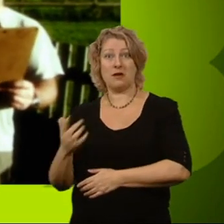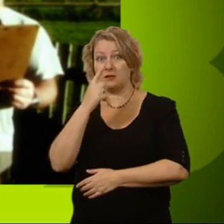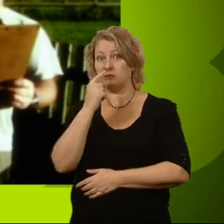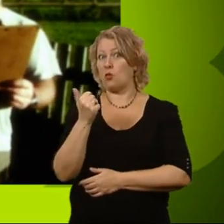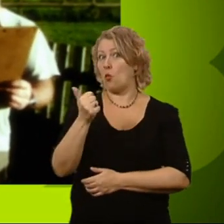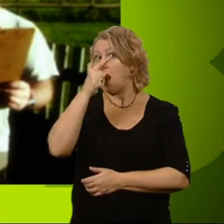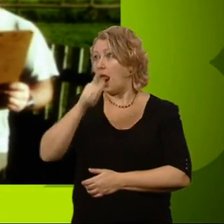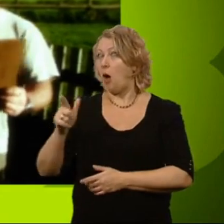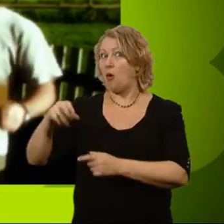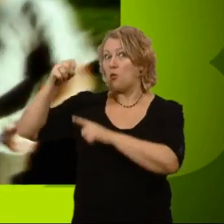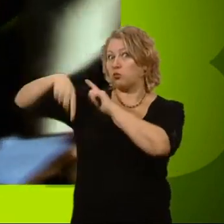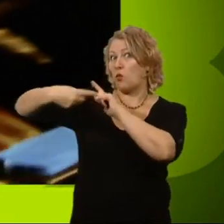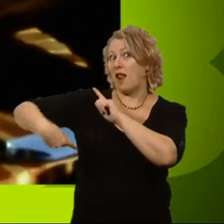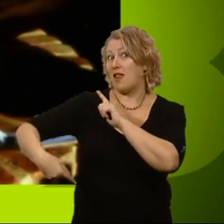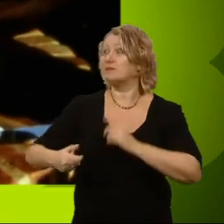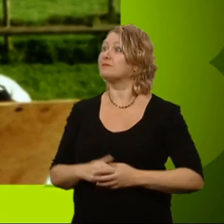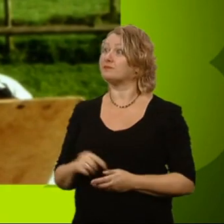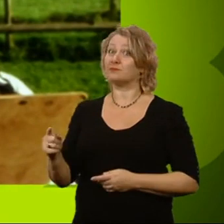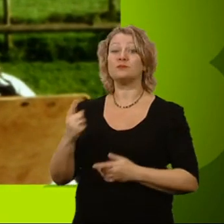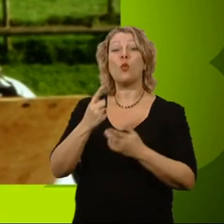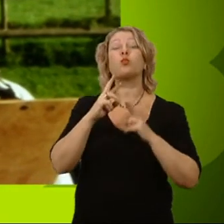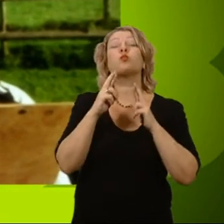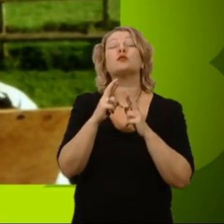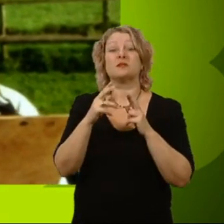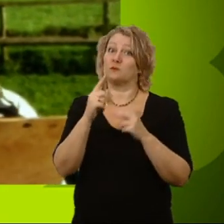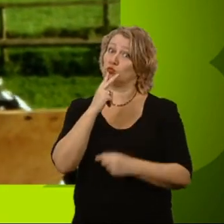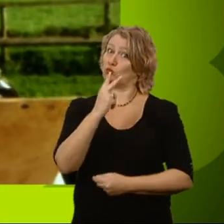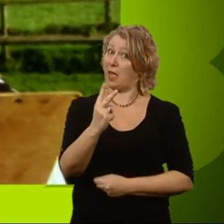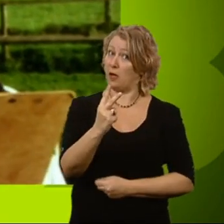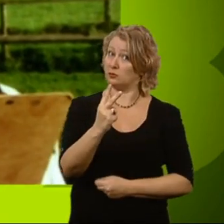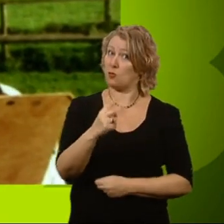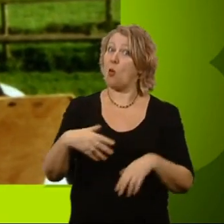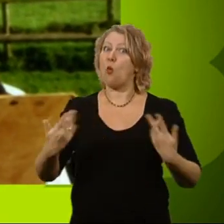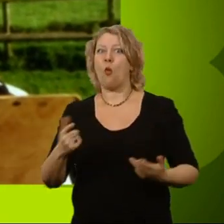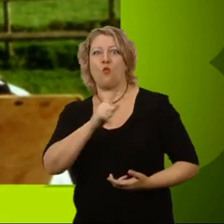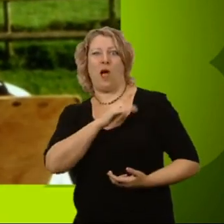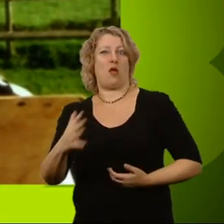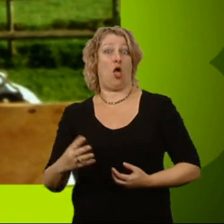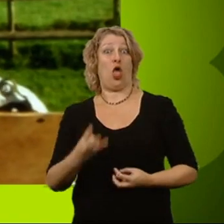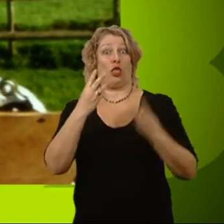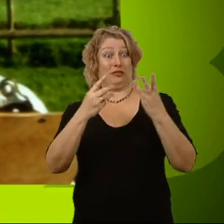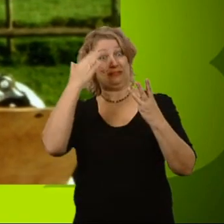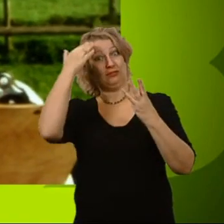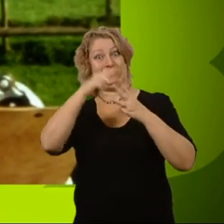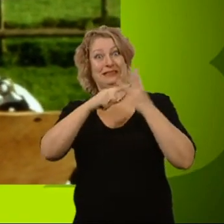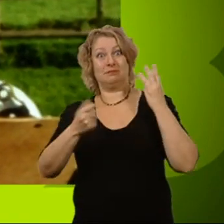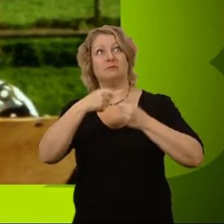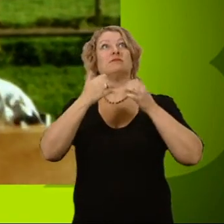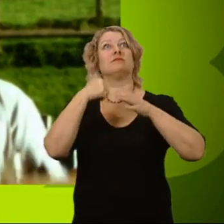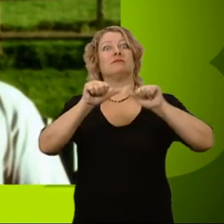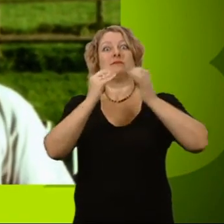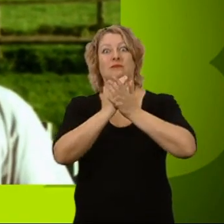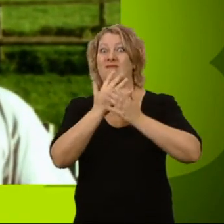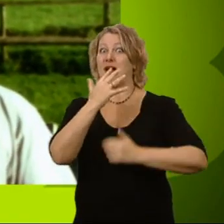good luck wishing well? Each wish just costs £2, or why not make 3 dreams come true for